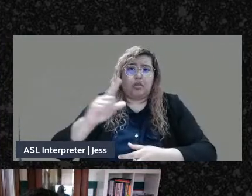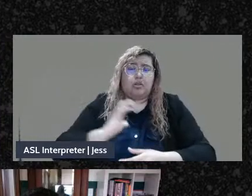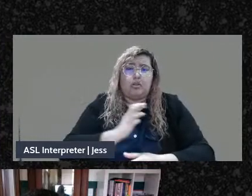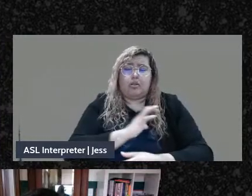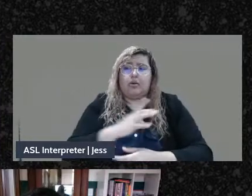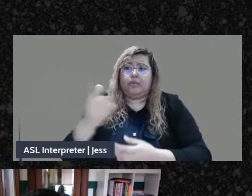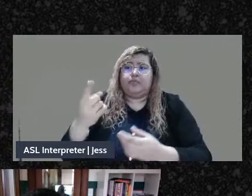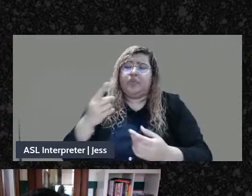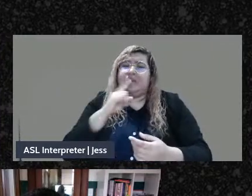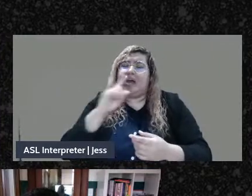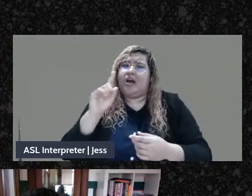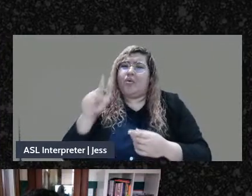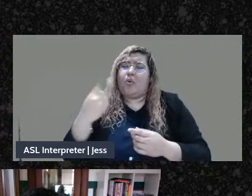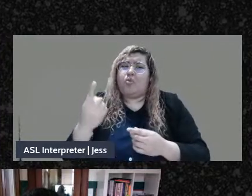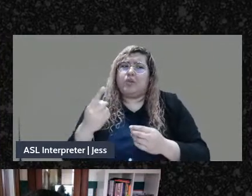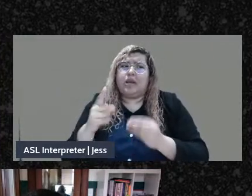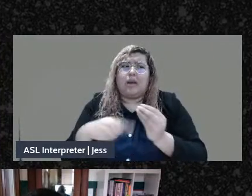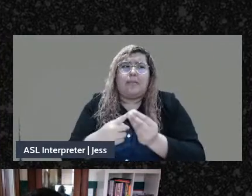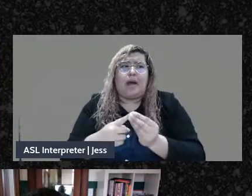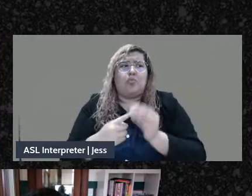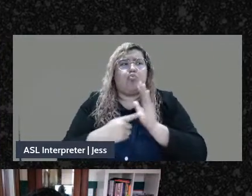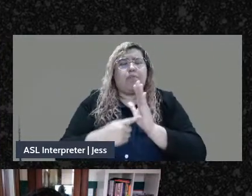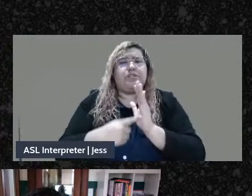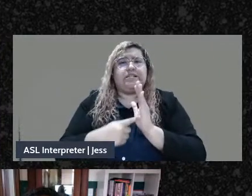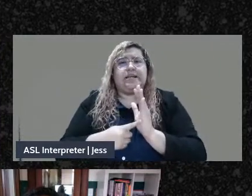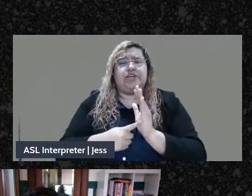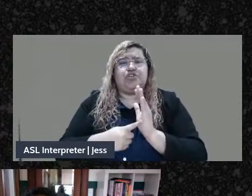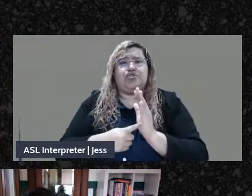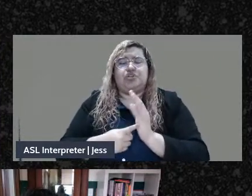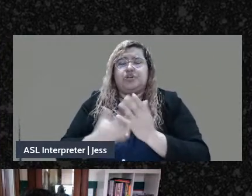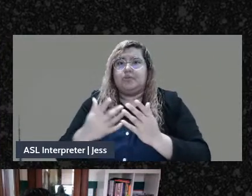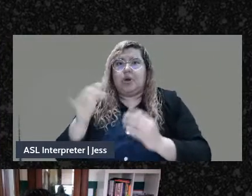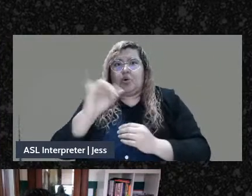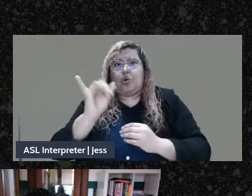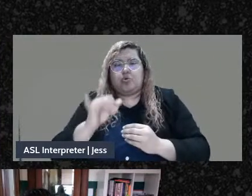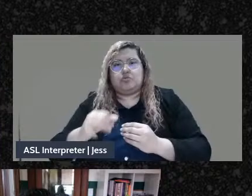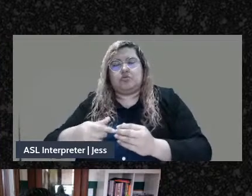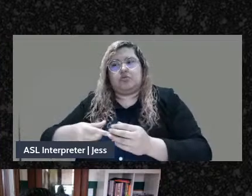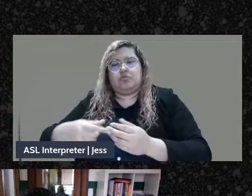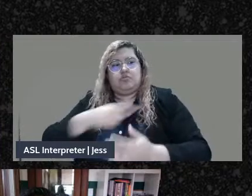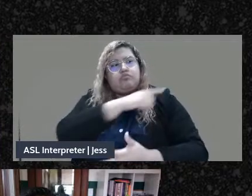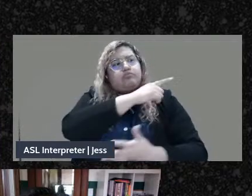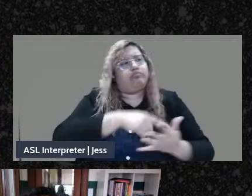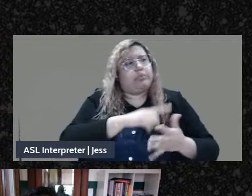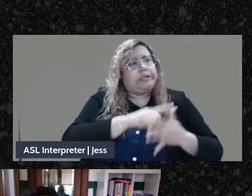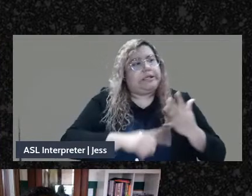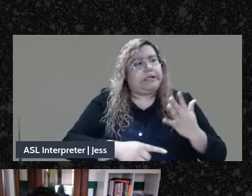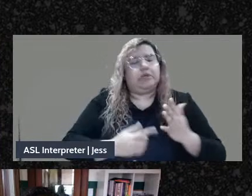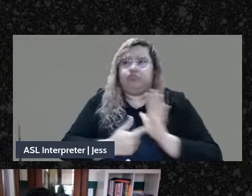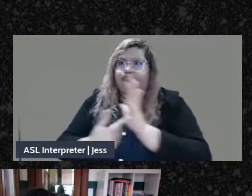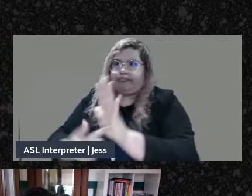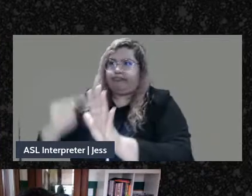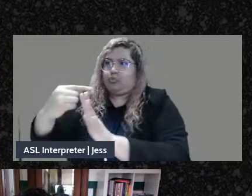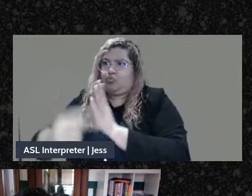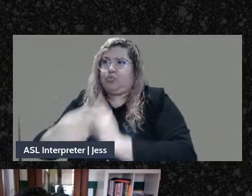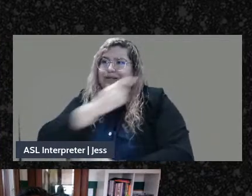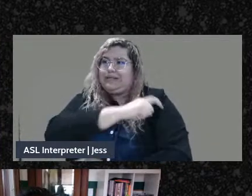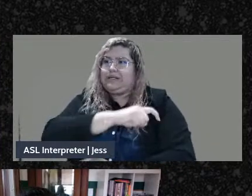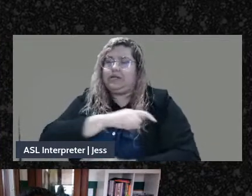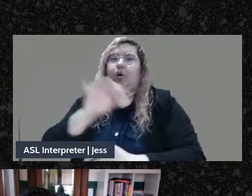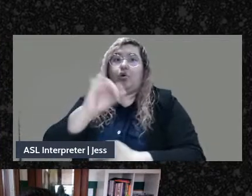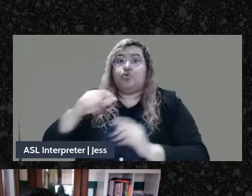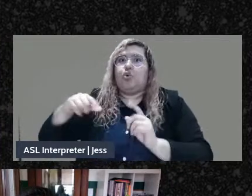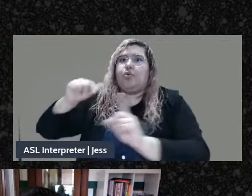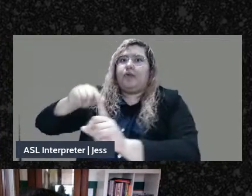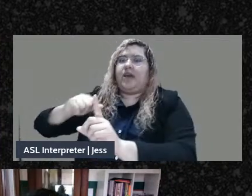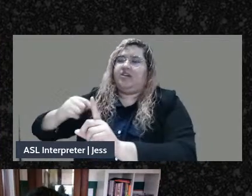about representation, but about substance, with some limitations, and also were skilled and capable at organizing their colleagues, is